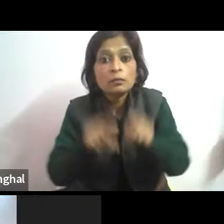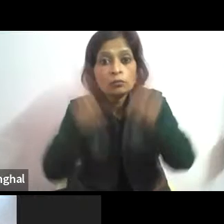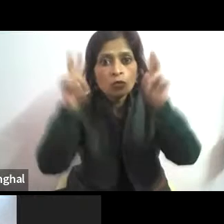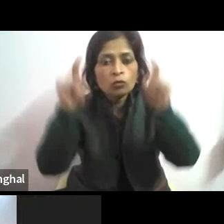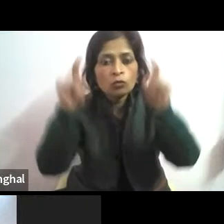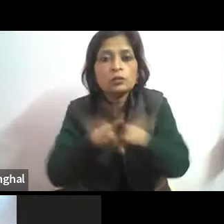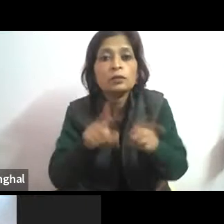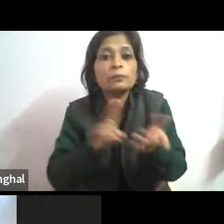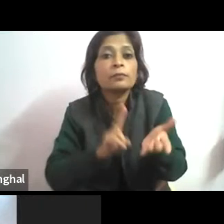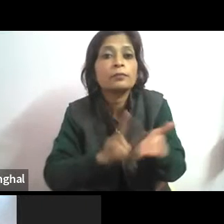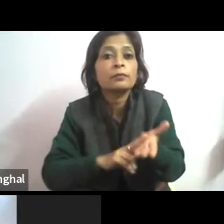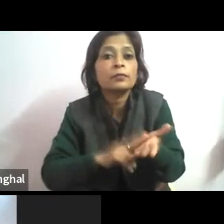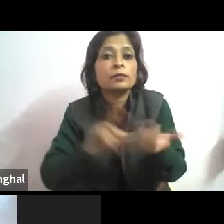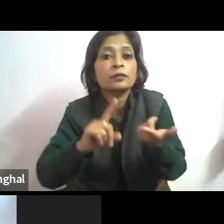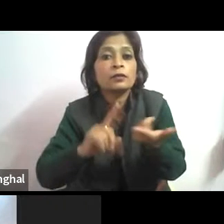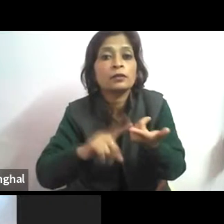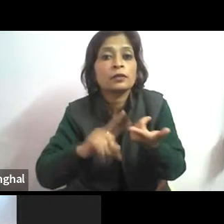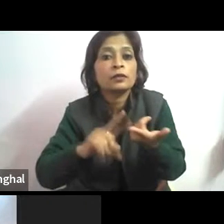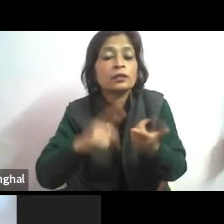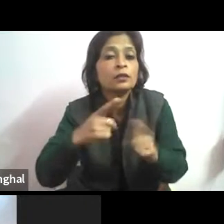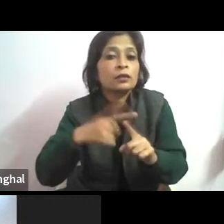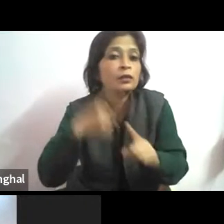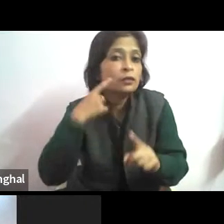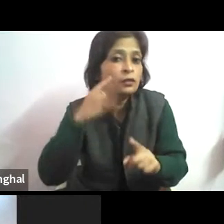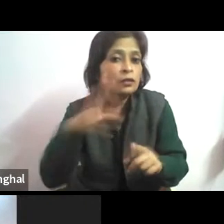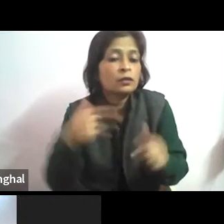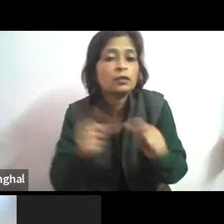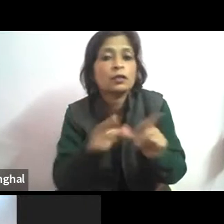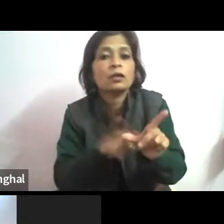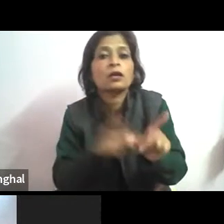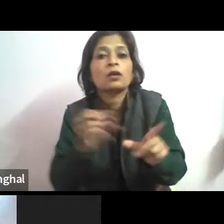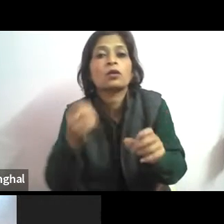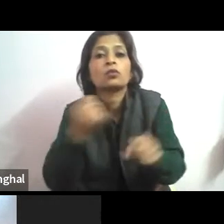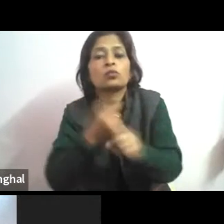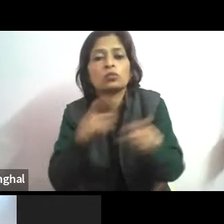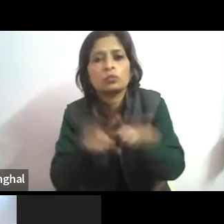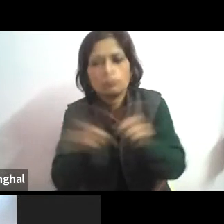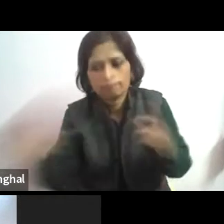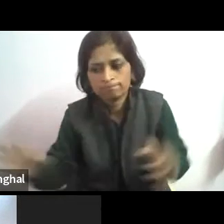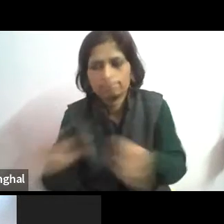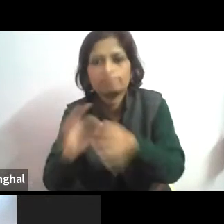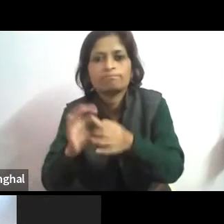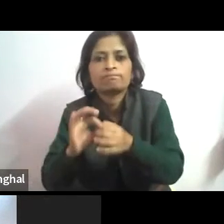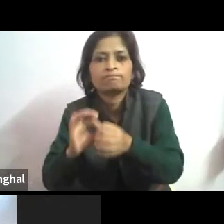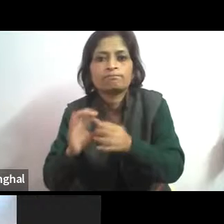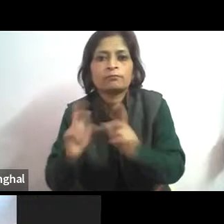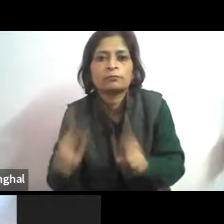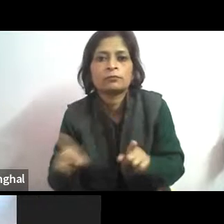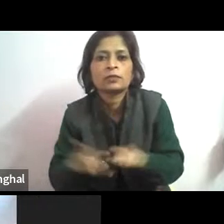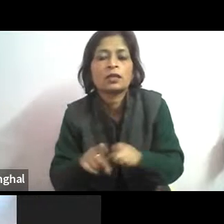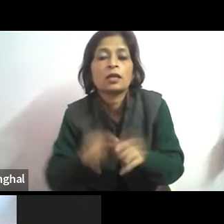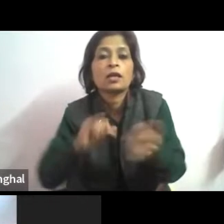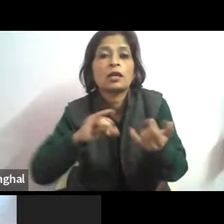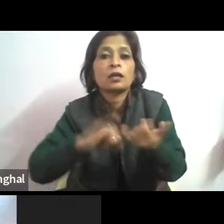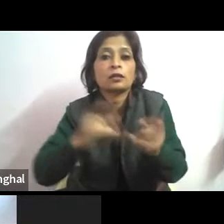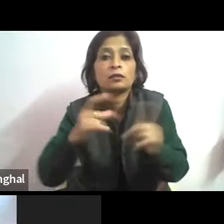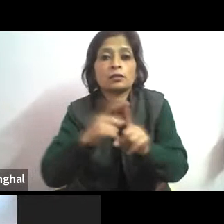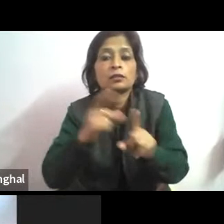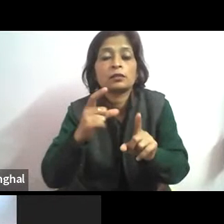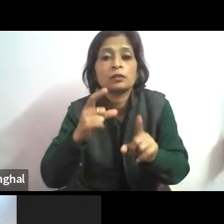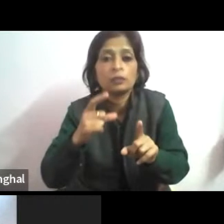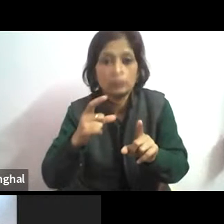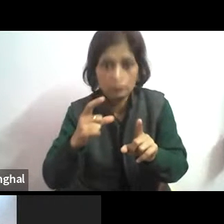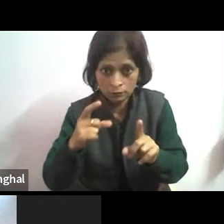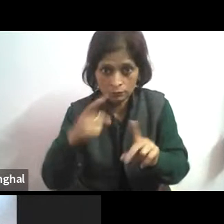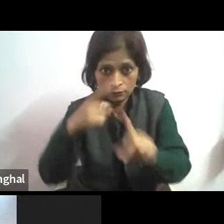Aayog's latest report on partnership towards the SDG 17. So you may all like to see